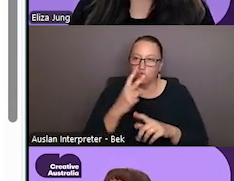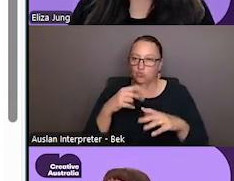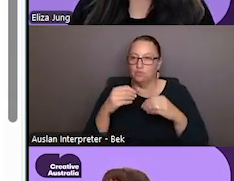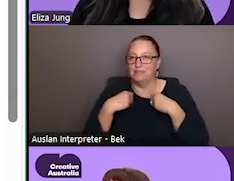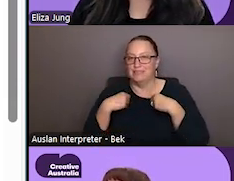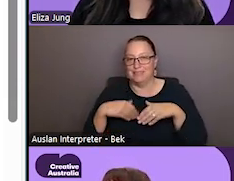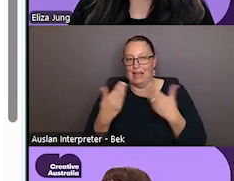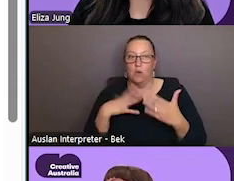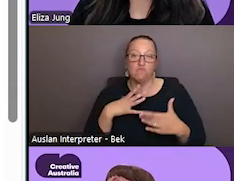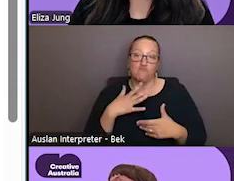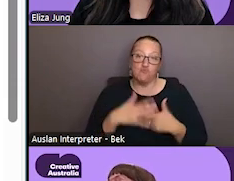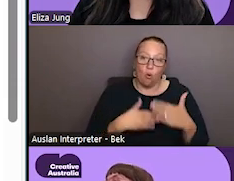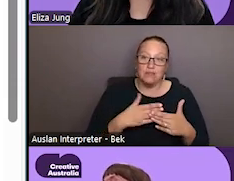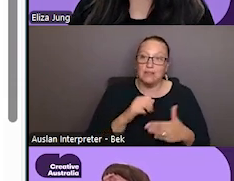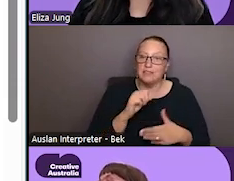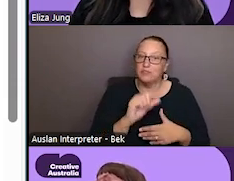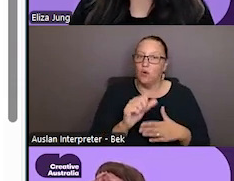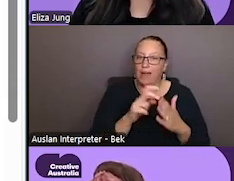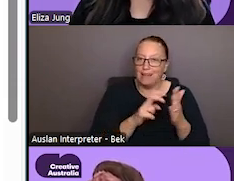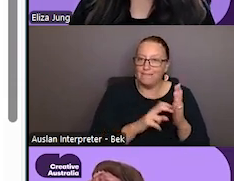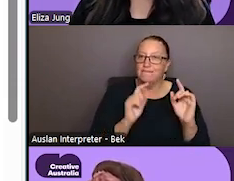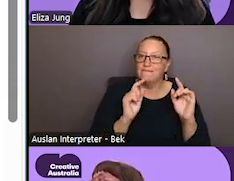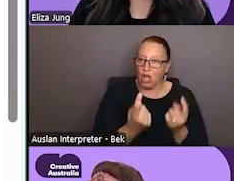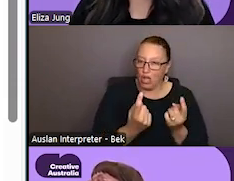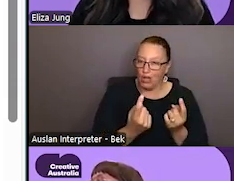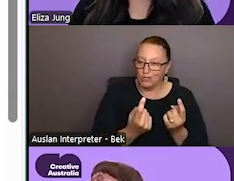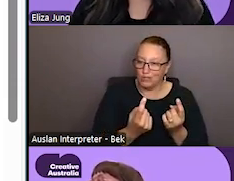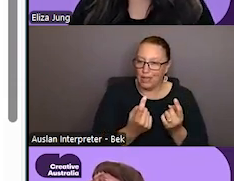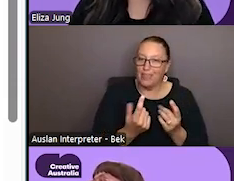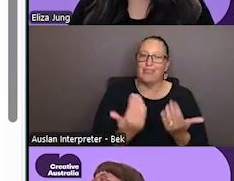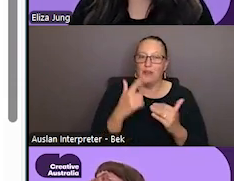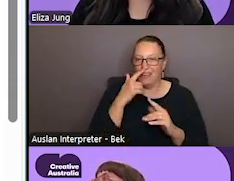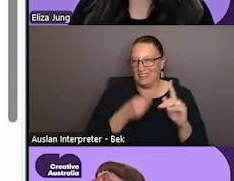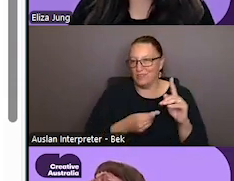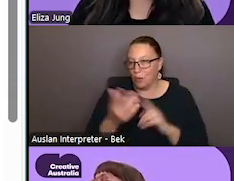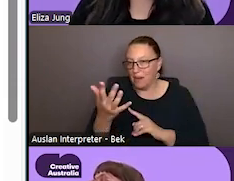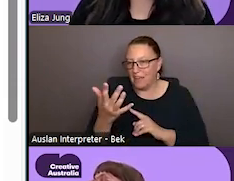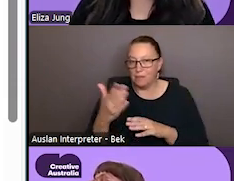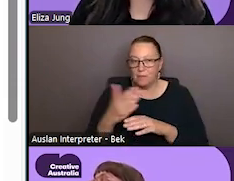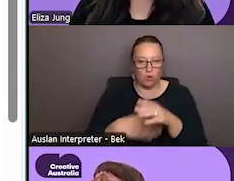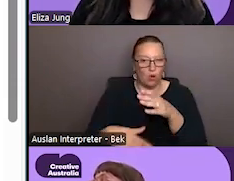So please make sure that you do sign up for this system with plenty of time.